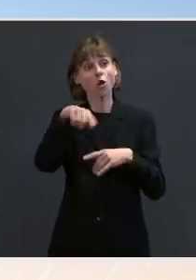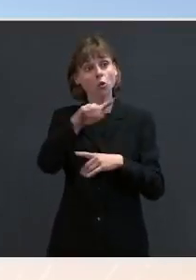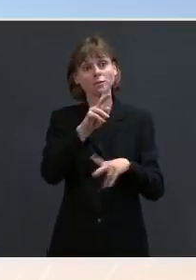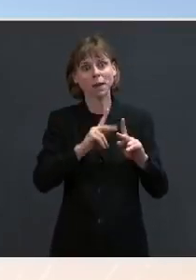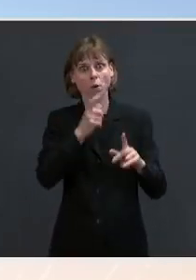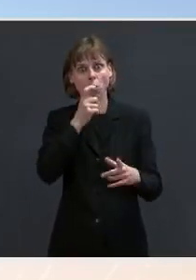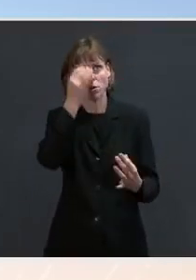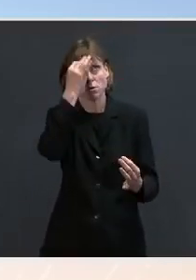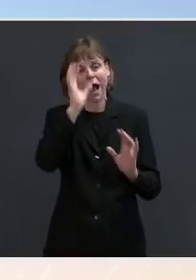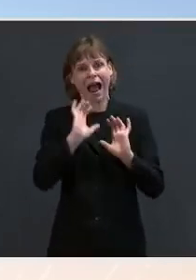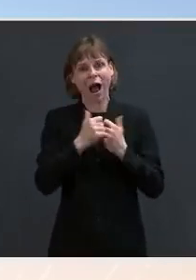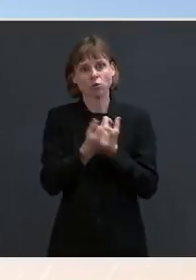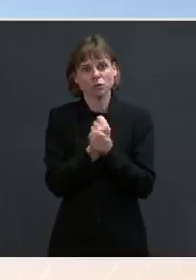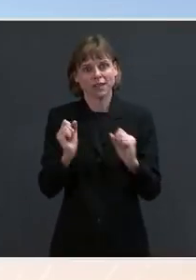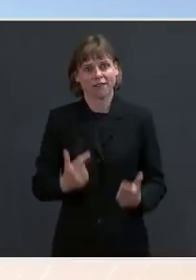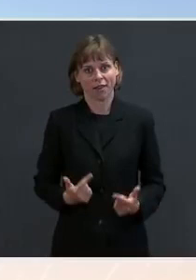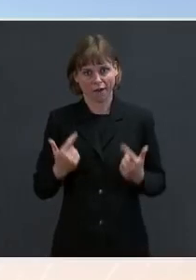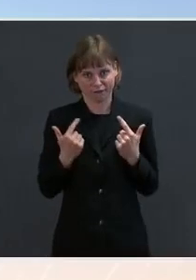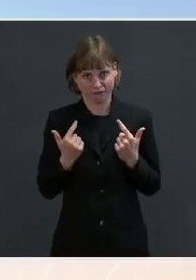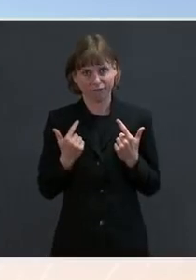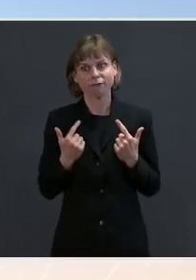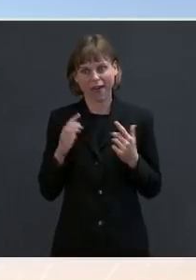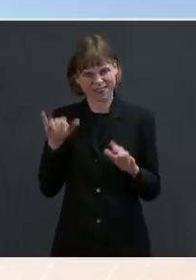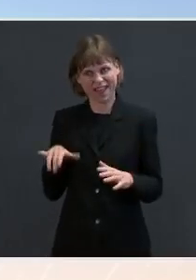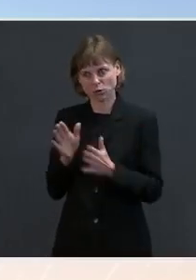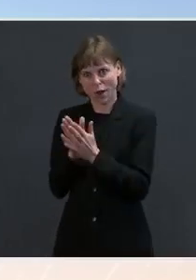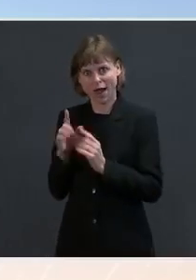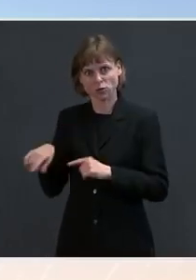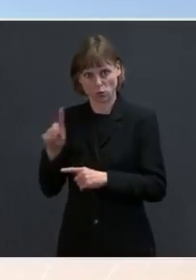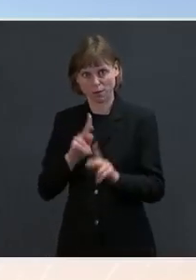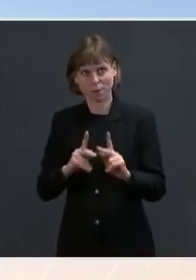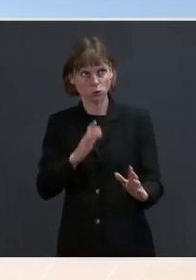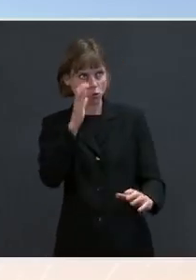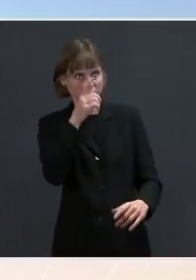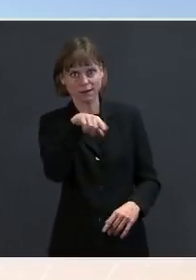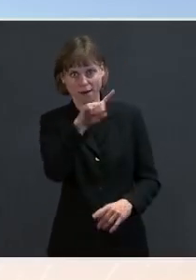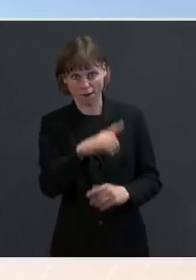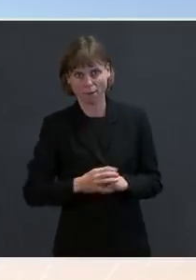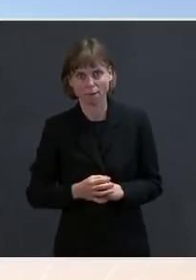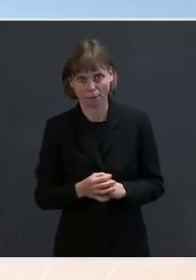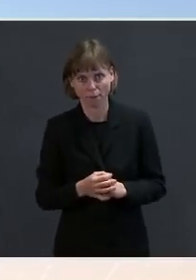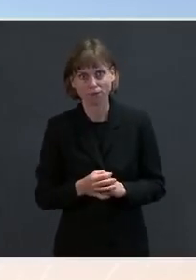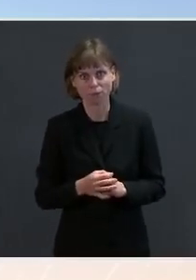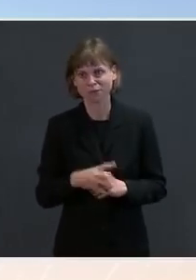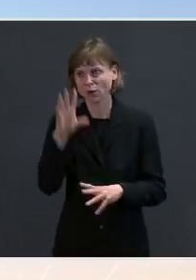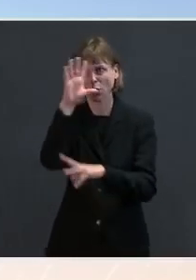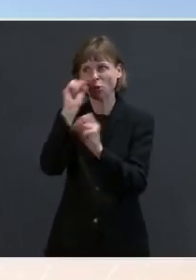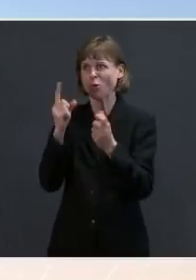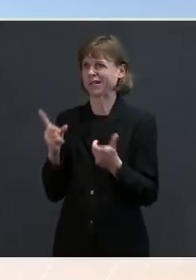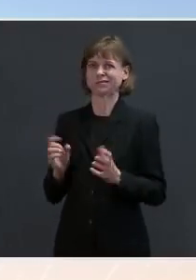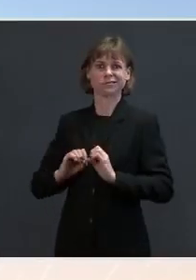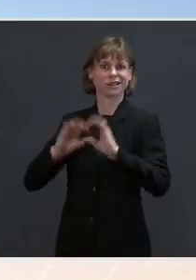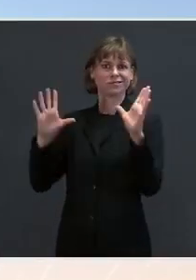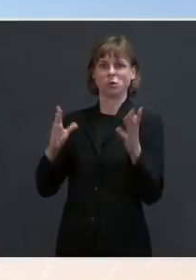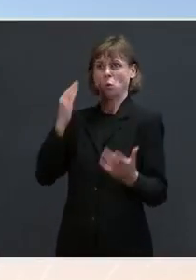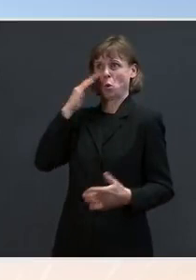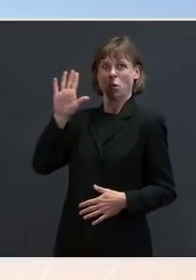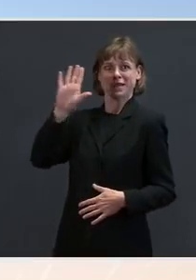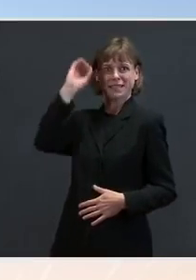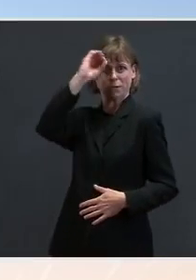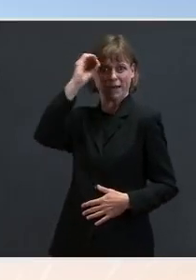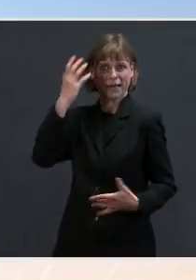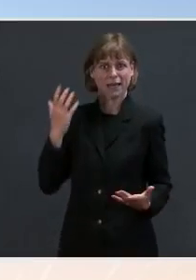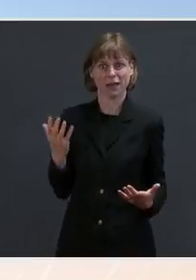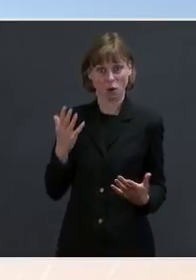lives. That's what we're asking people to do. The president's view is well known. We all know it quite well about why mask